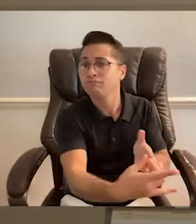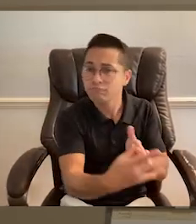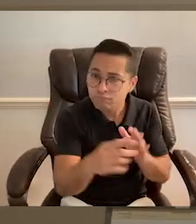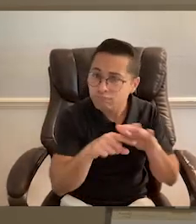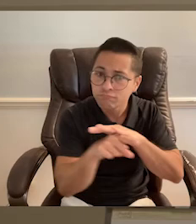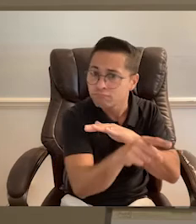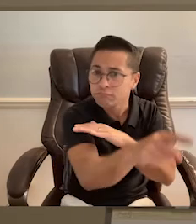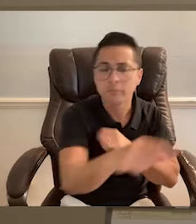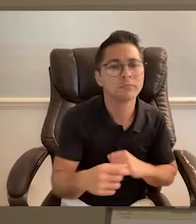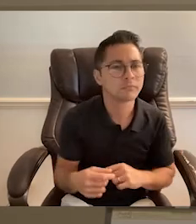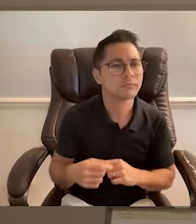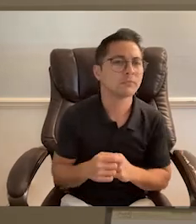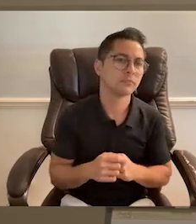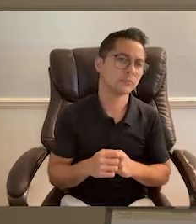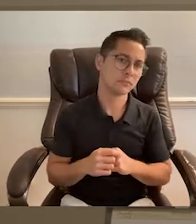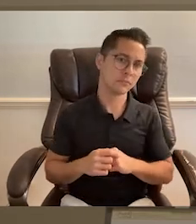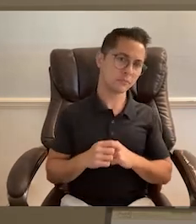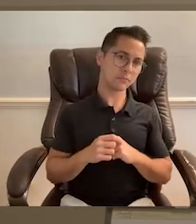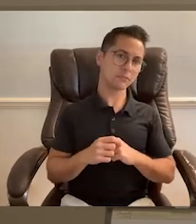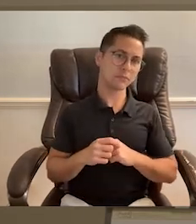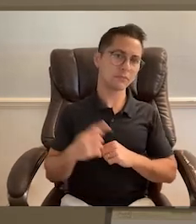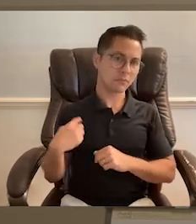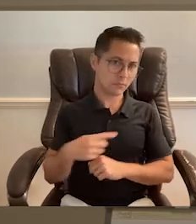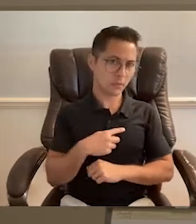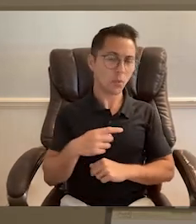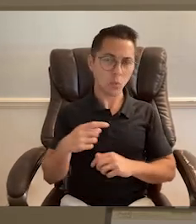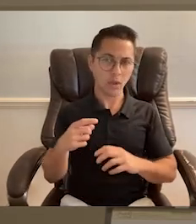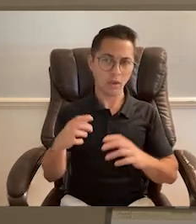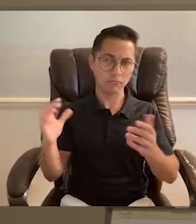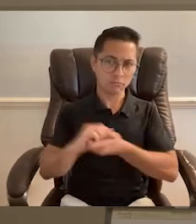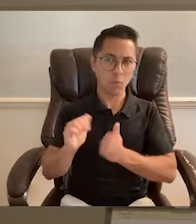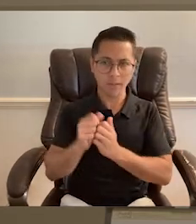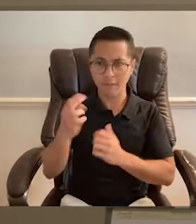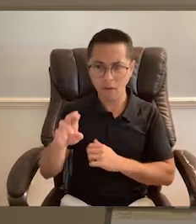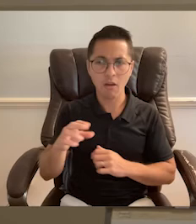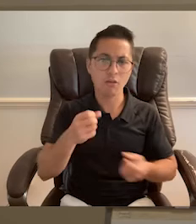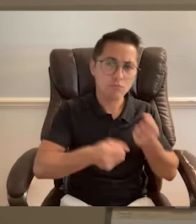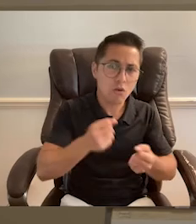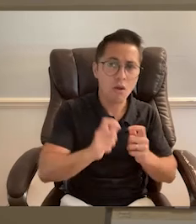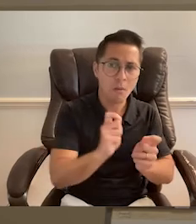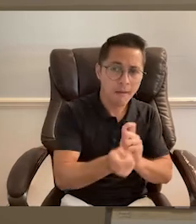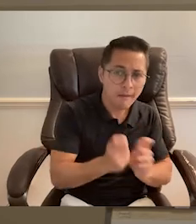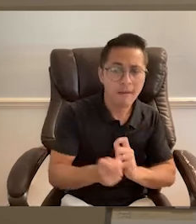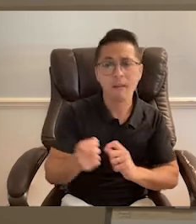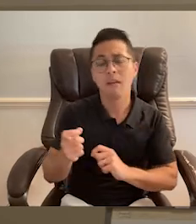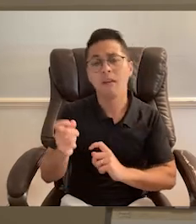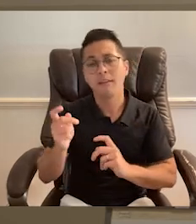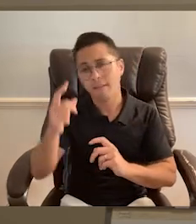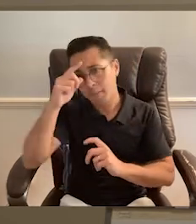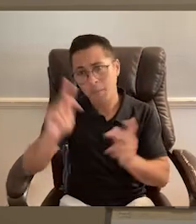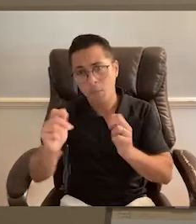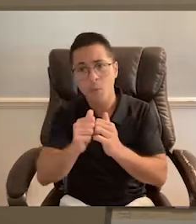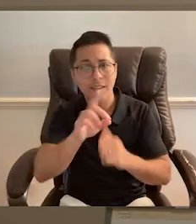some of those same dynamics as if you're in a real vehicle. And also then, you can be on an urban road,